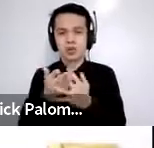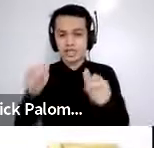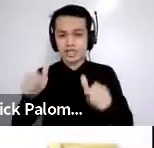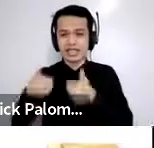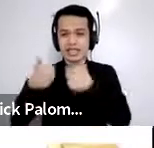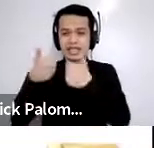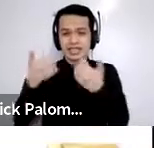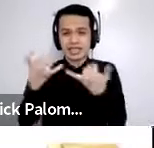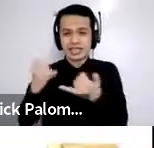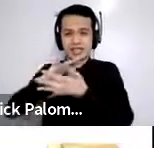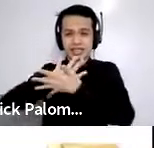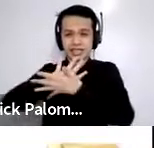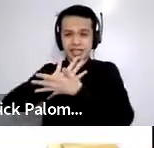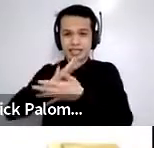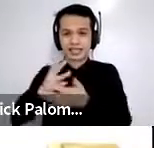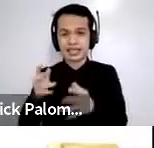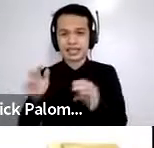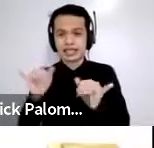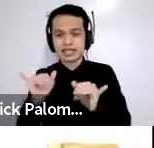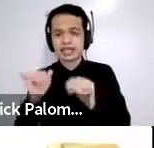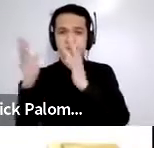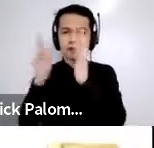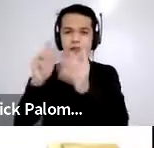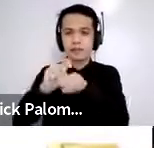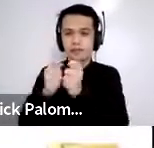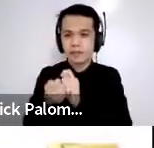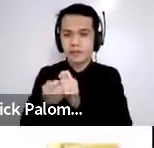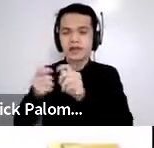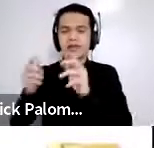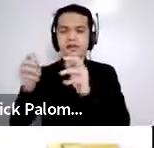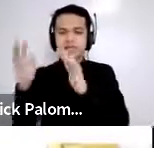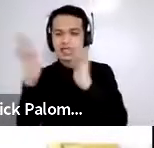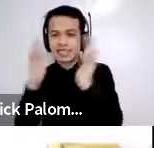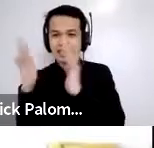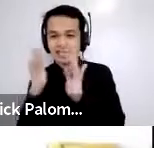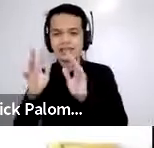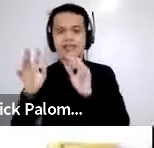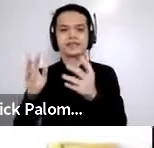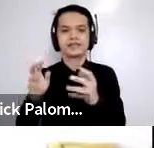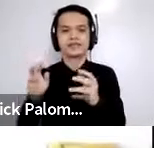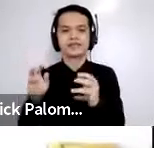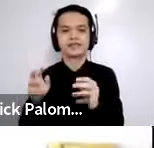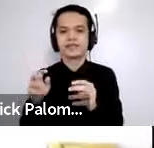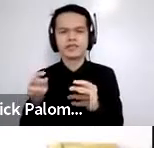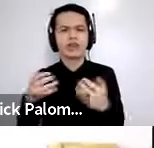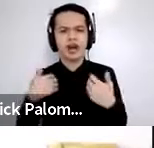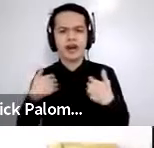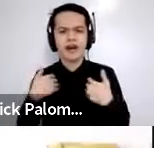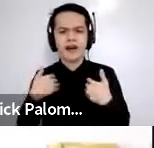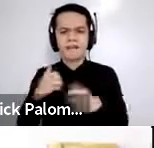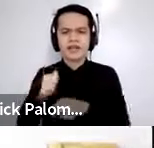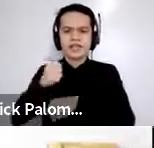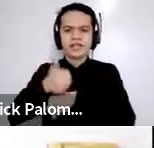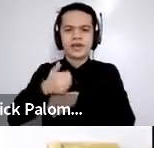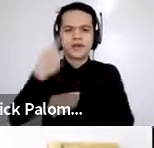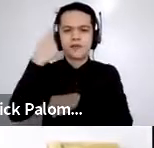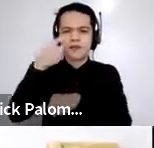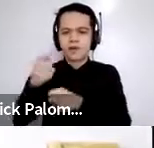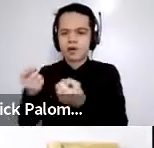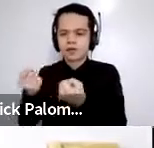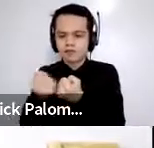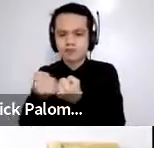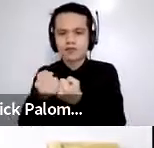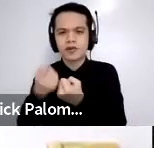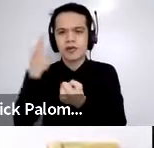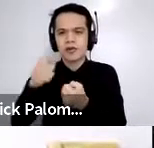change, immediate recovery can also lay the ground for the community's sustainable development. For UNDP, recovery